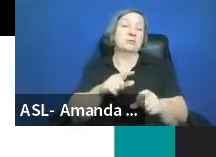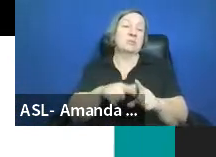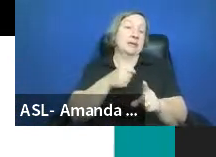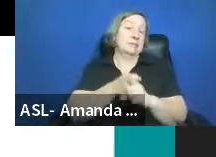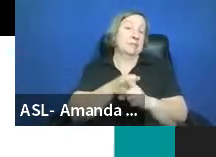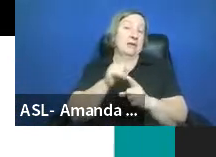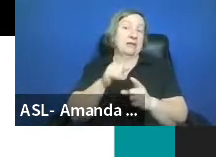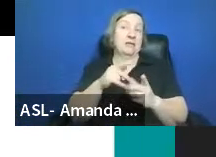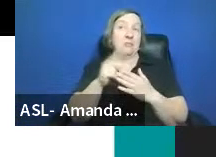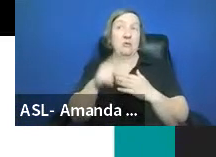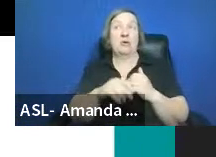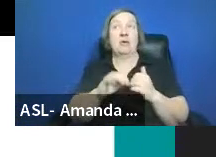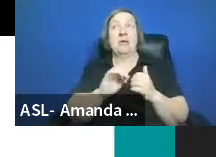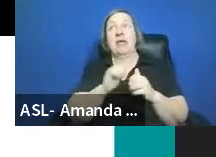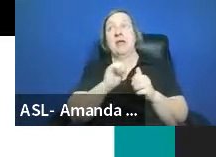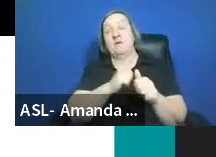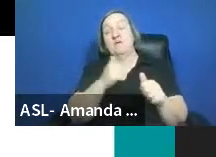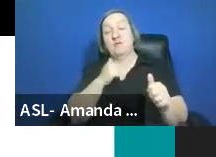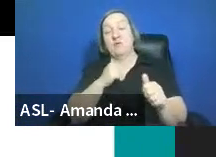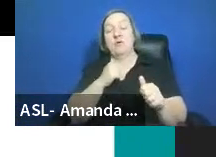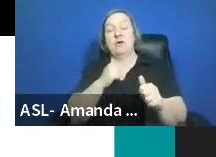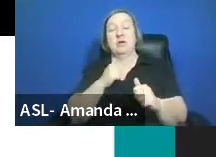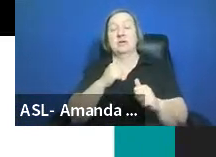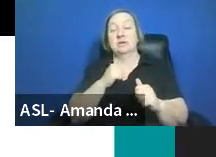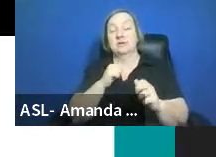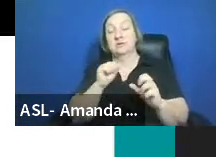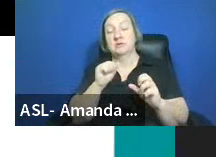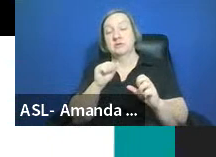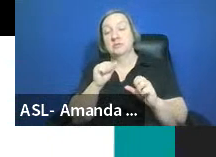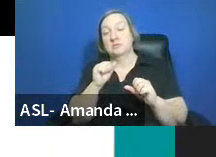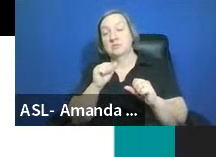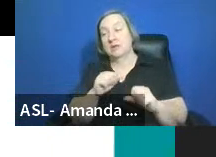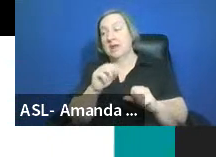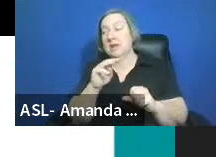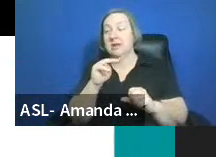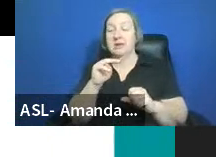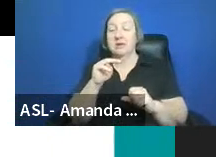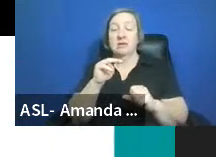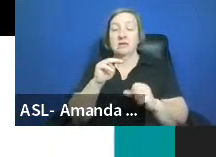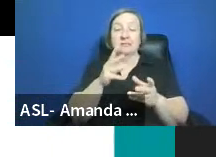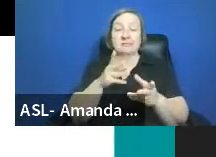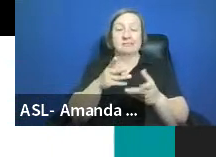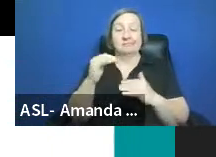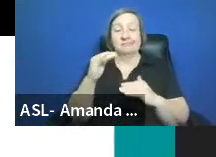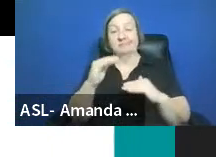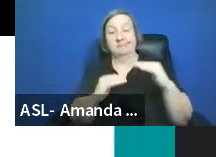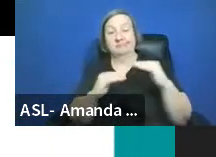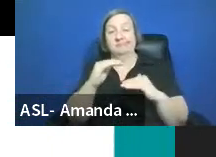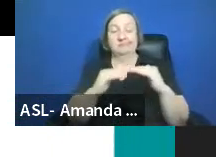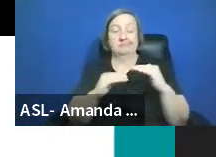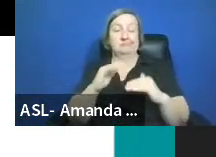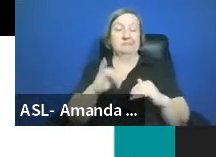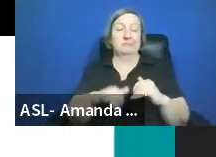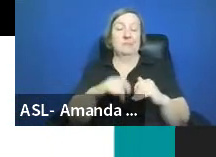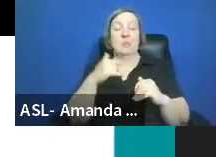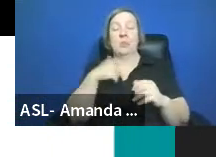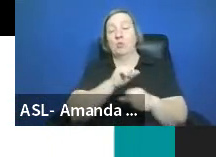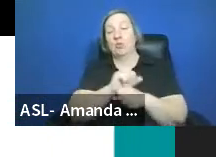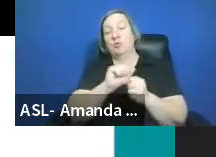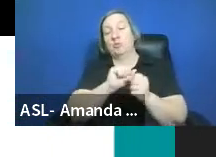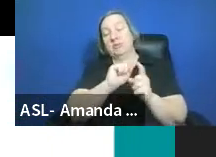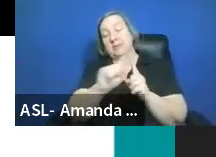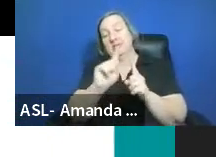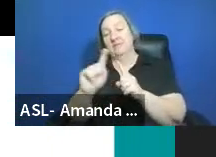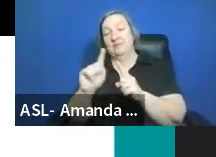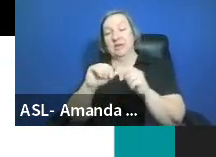might avoid, minimize, or mitigate those. And so we are working on with various agencies, whether it's the